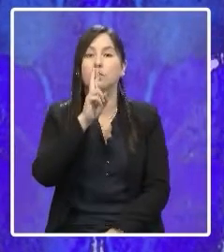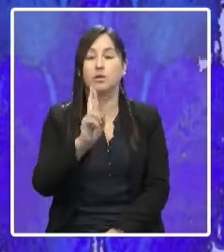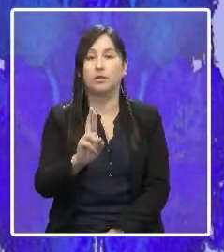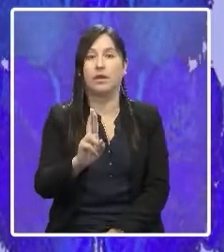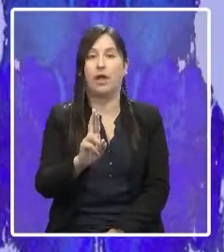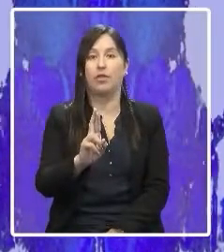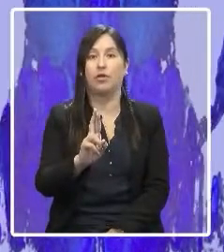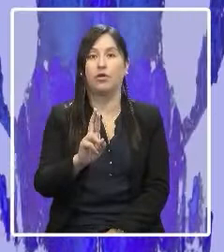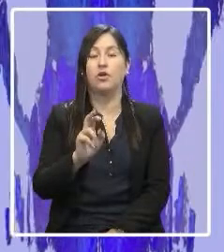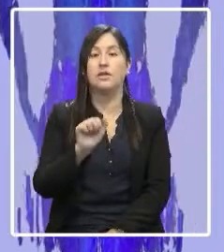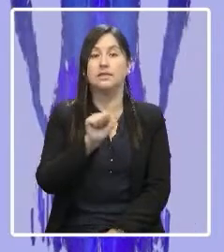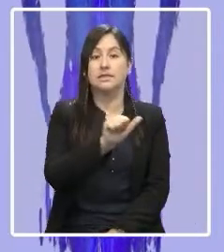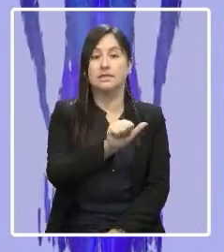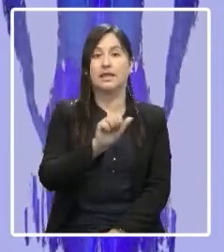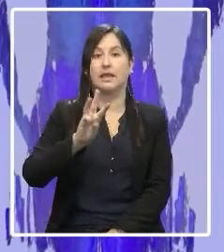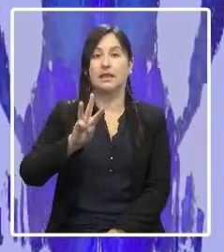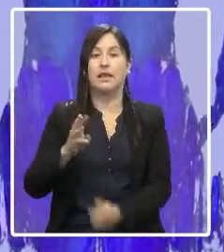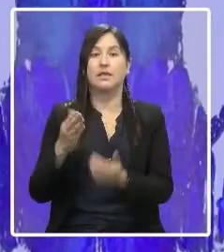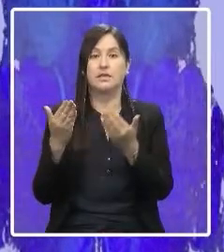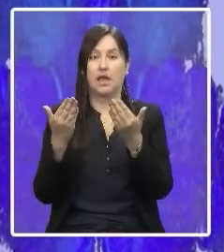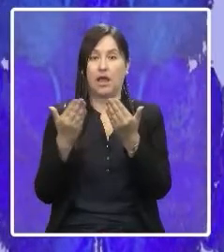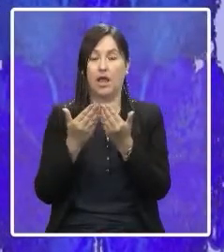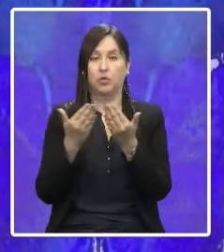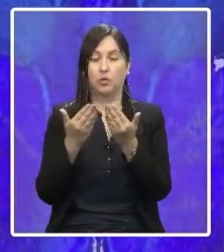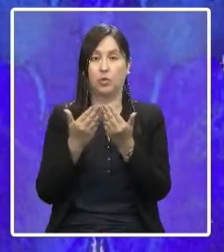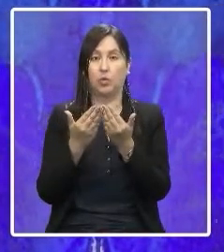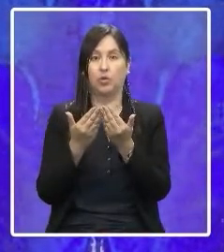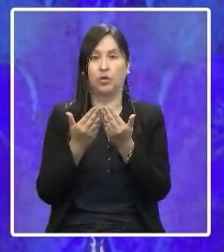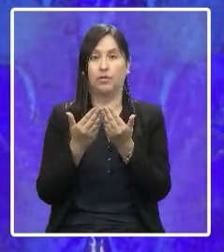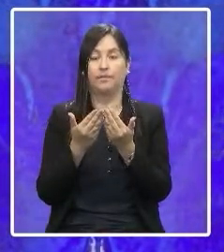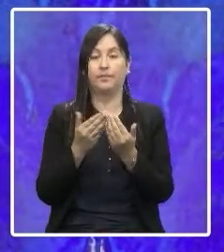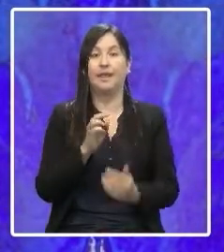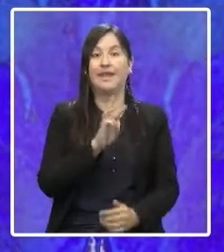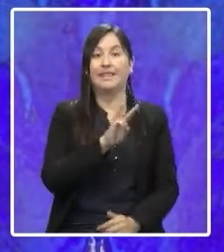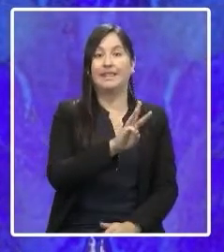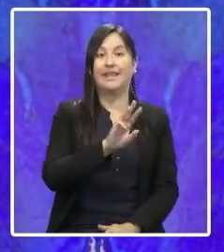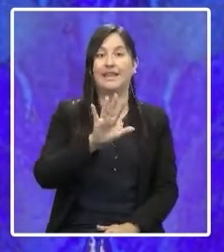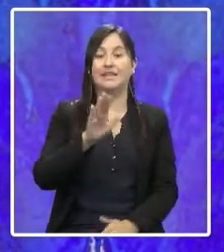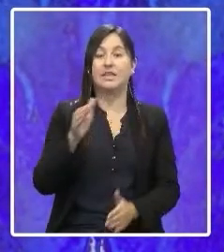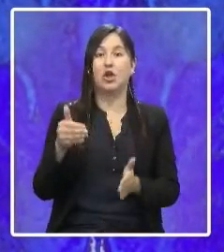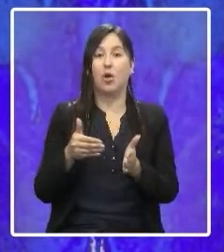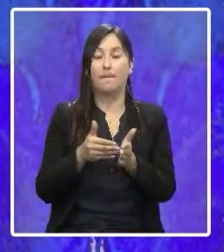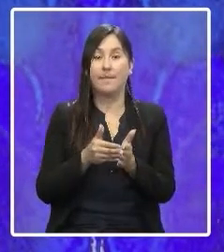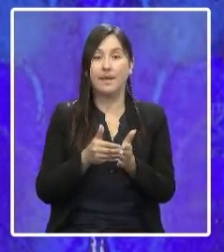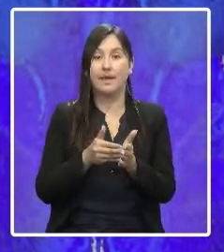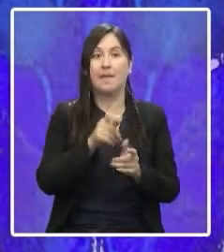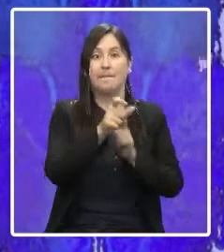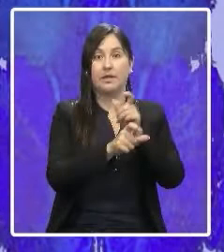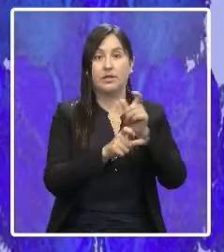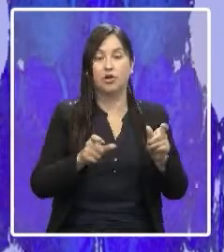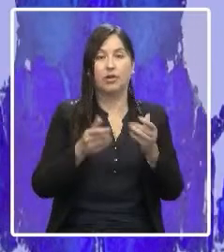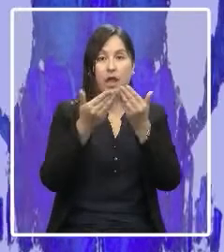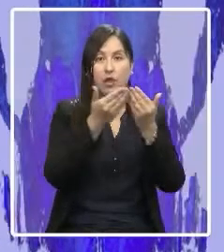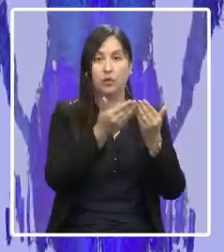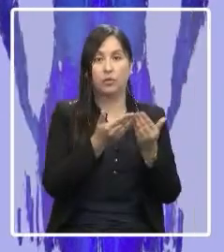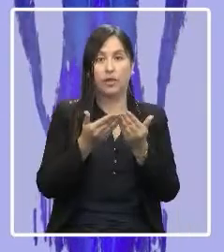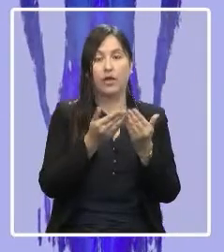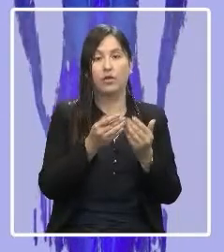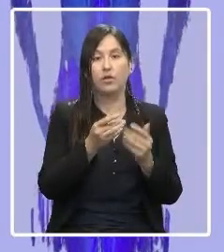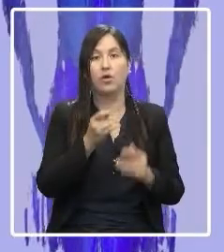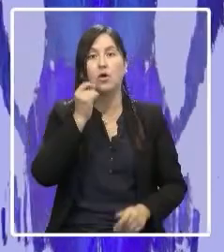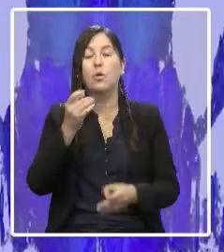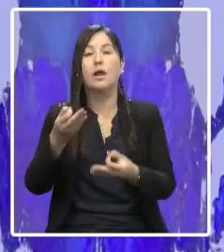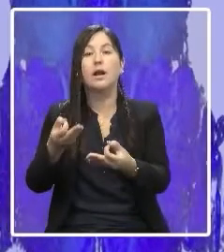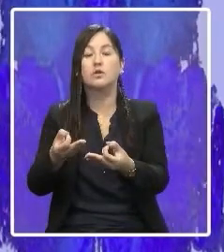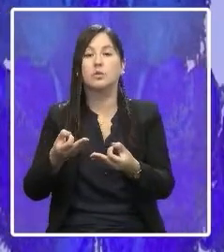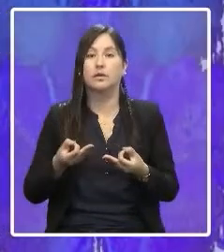just under 35,000 individuals. And what they found was that their estimate for social media addiction was 5%, particularly for